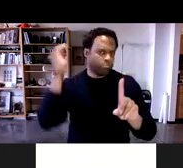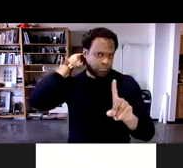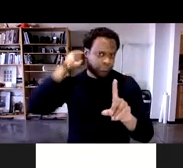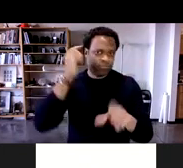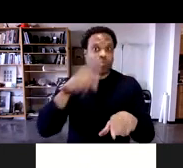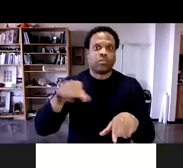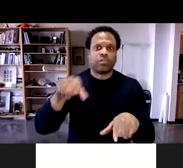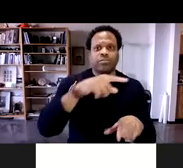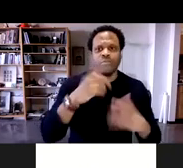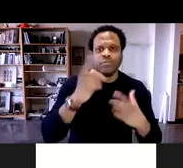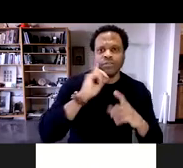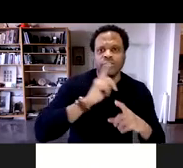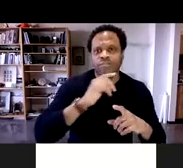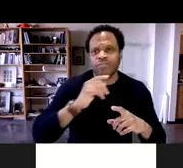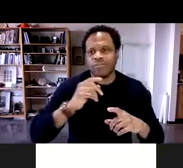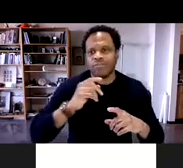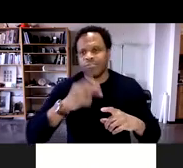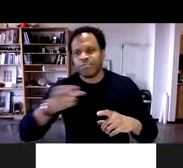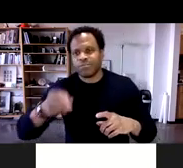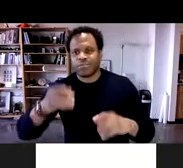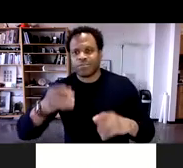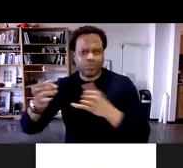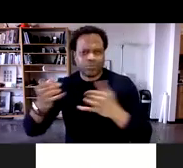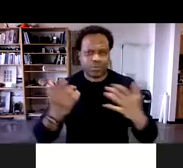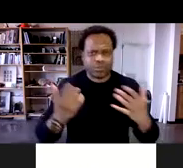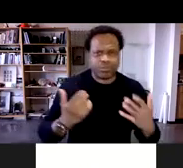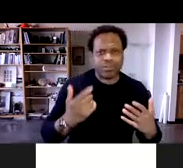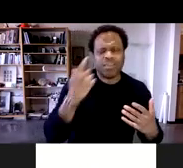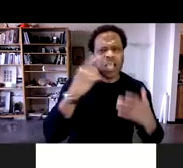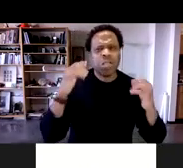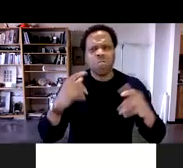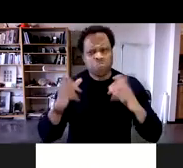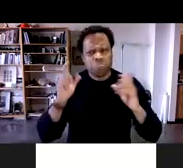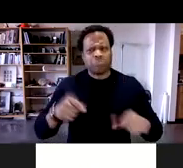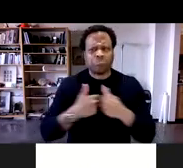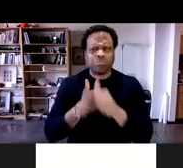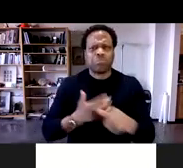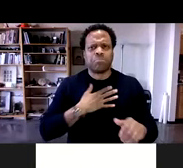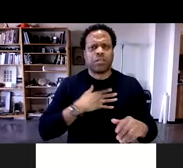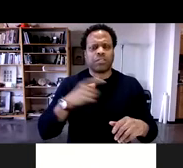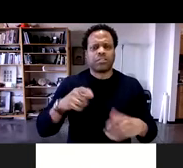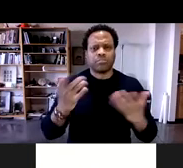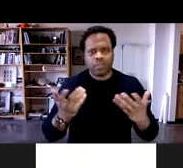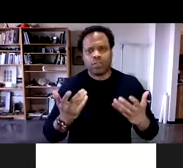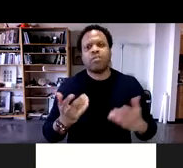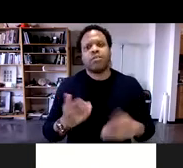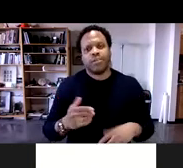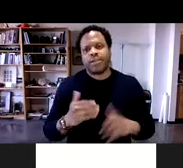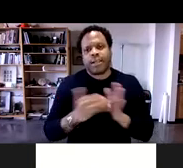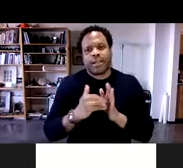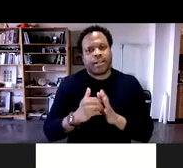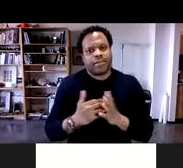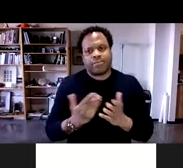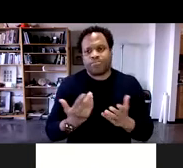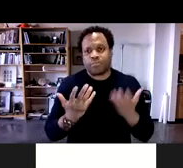needs. And it's just good to go ahead and keep that in the back of your mind as, you know, hard of hearing or deaf individuals, that